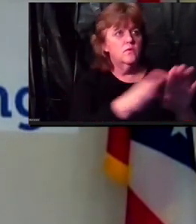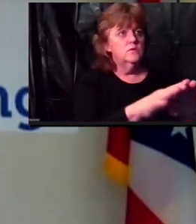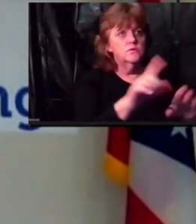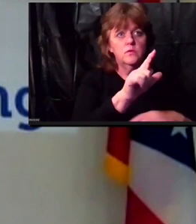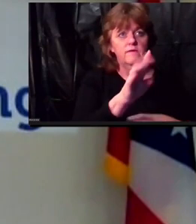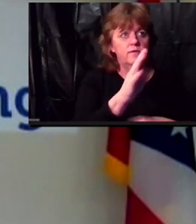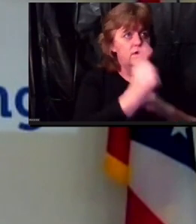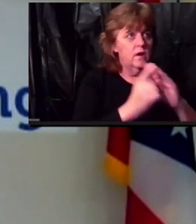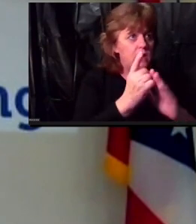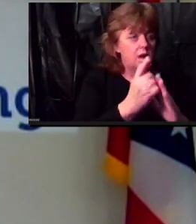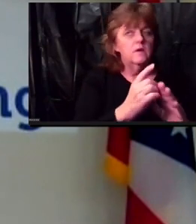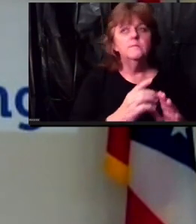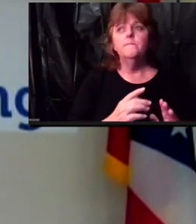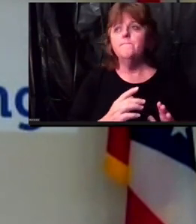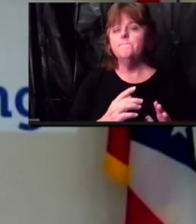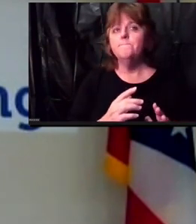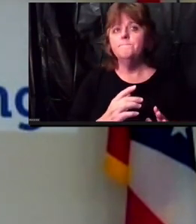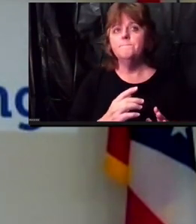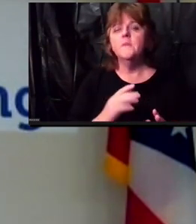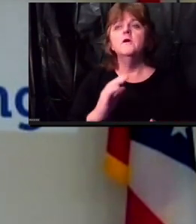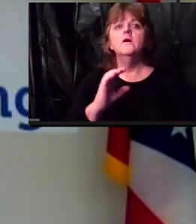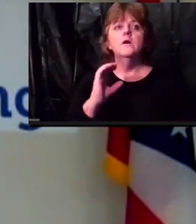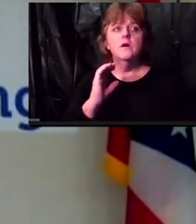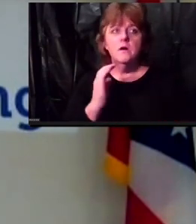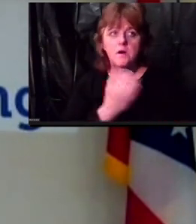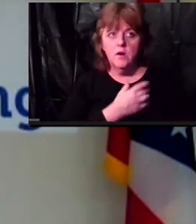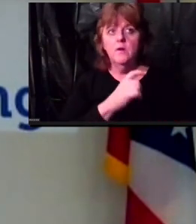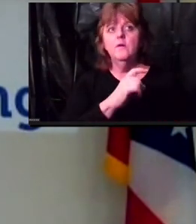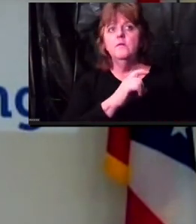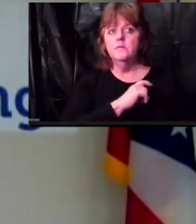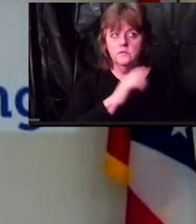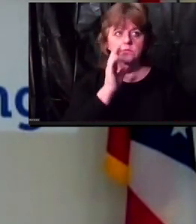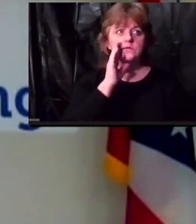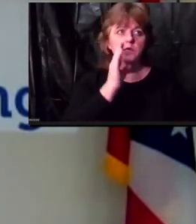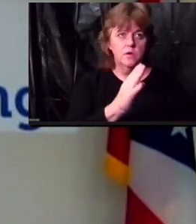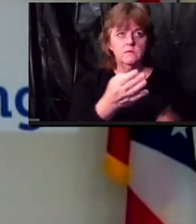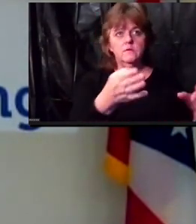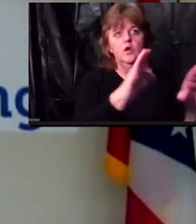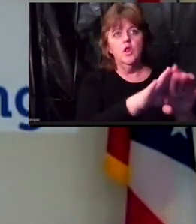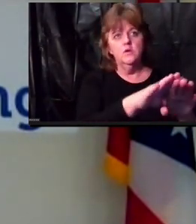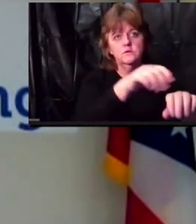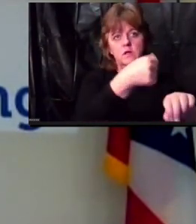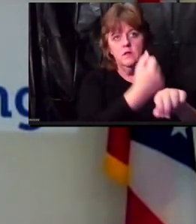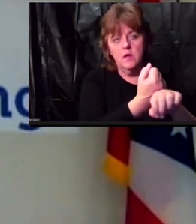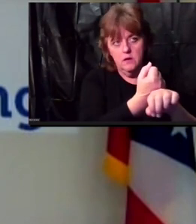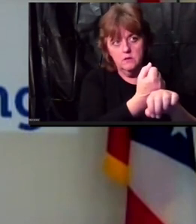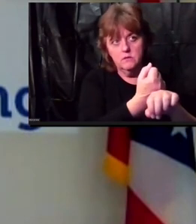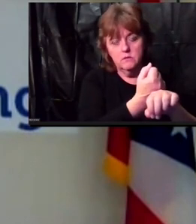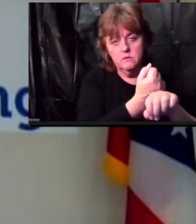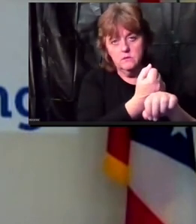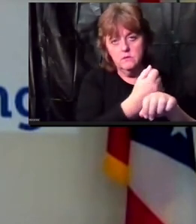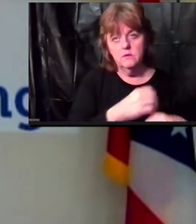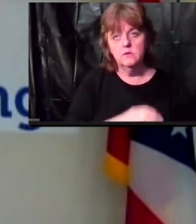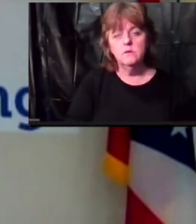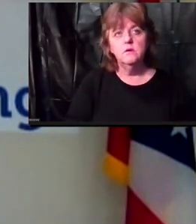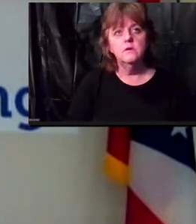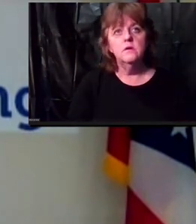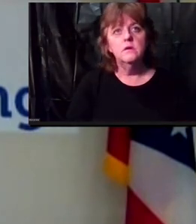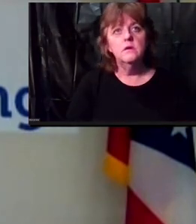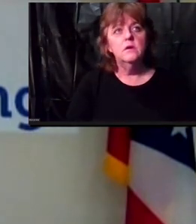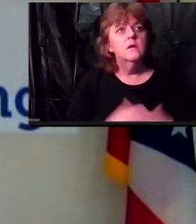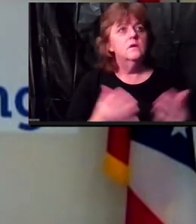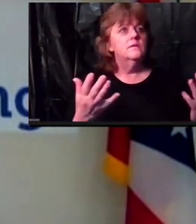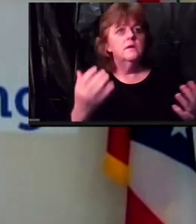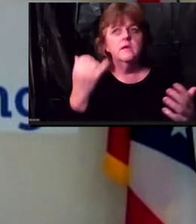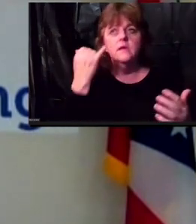we, or through our police department, will do so. Reported businesses and vendors not requiring employees